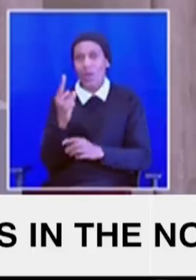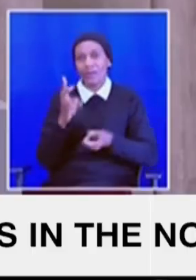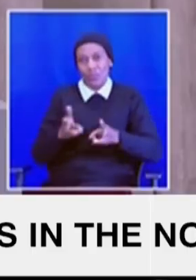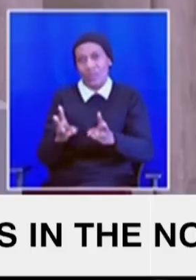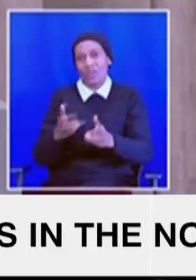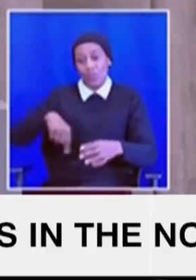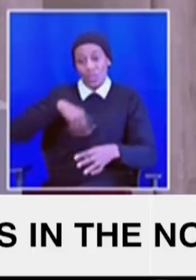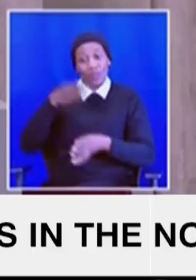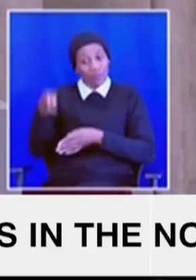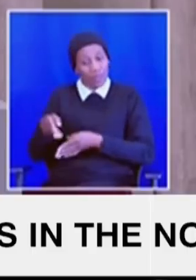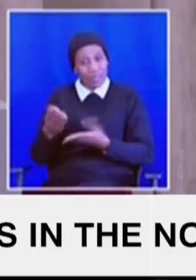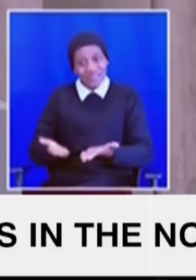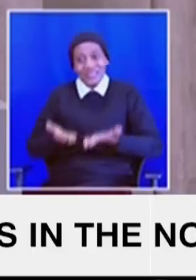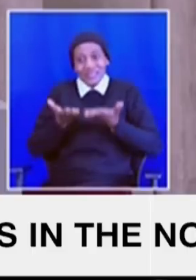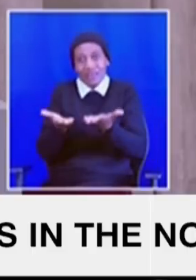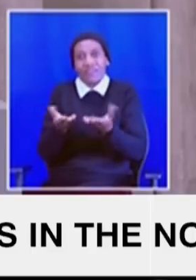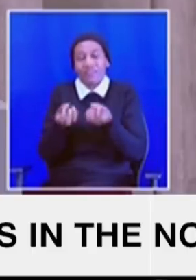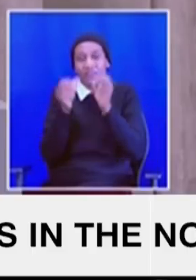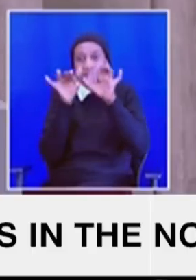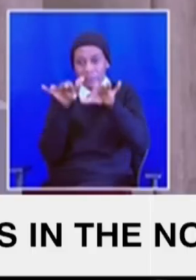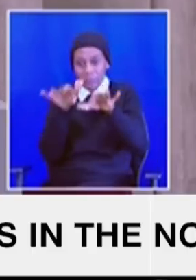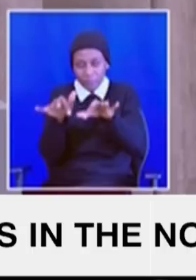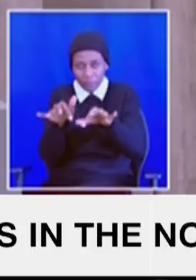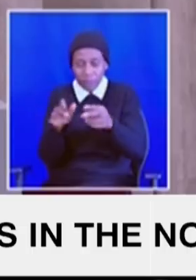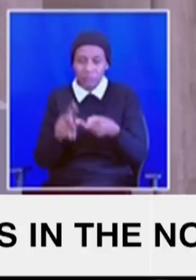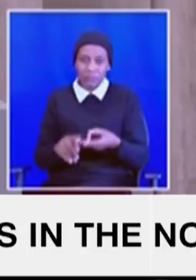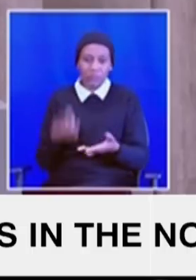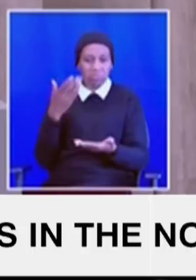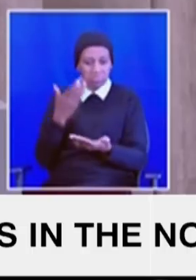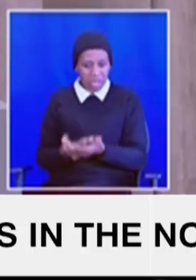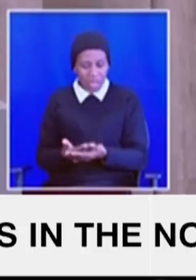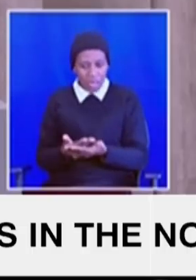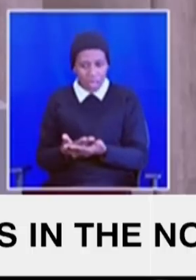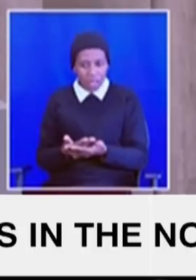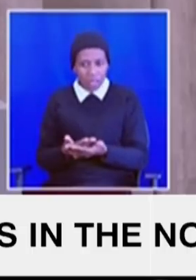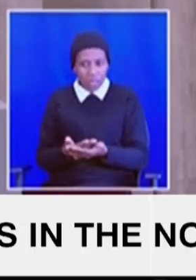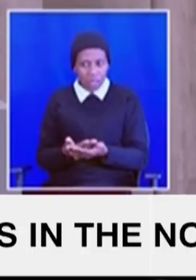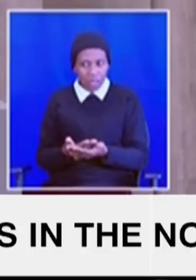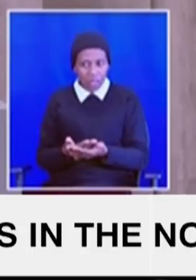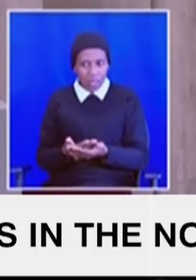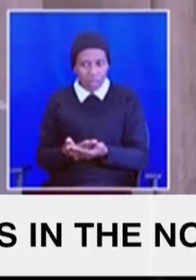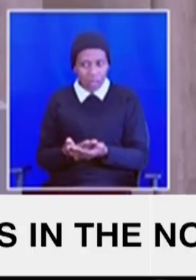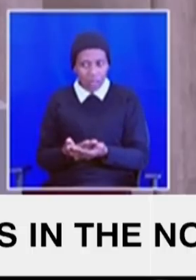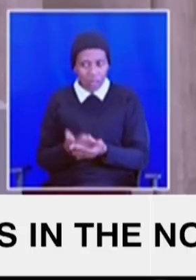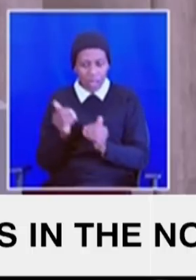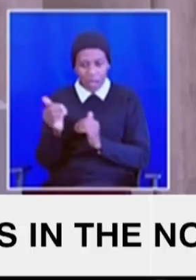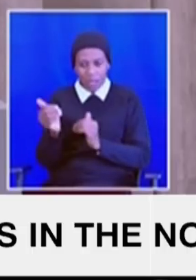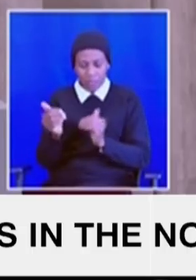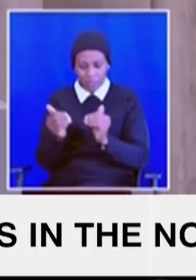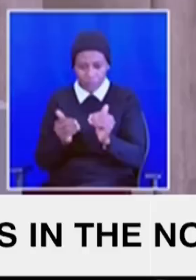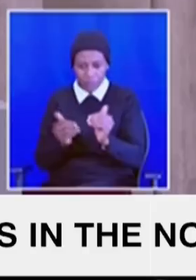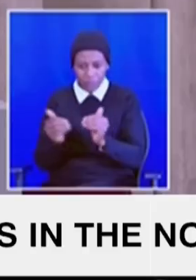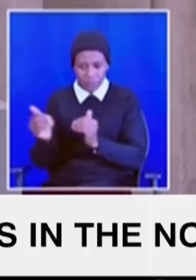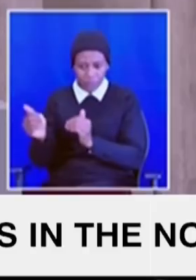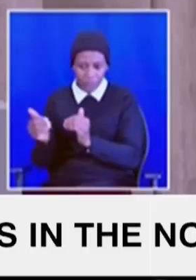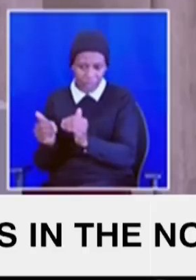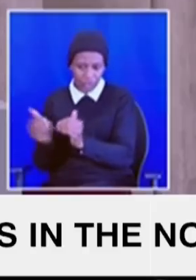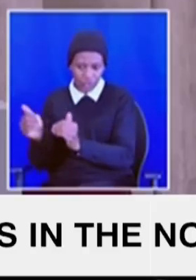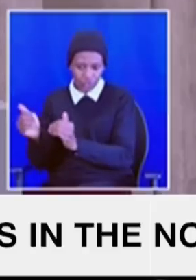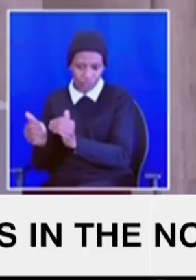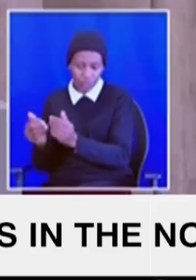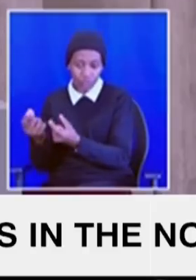serve our people, we are accountable to them, and all arrangements that must be made or have to be